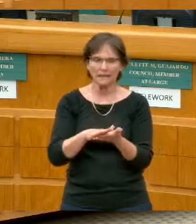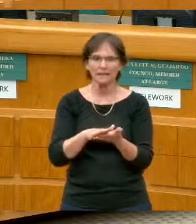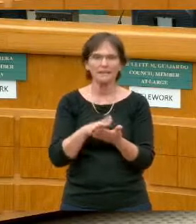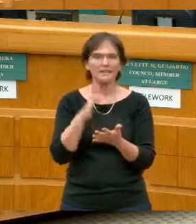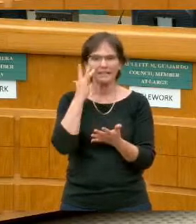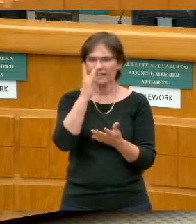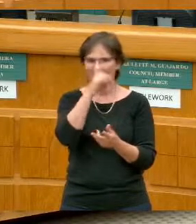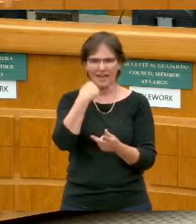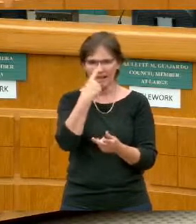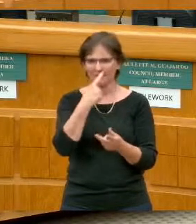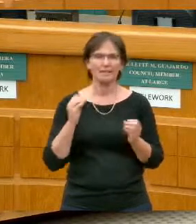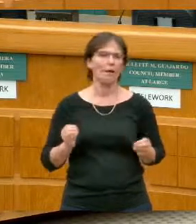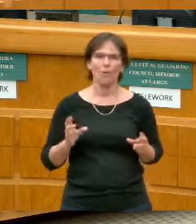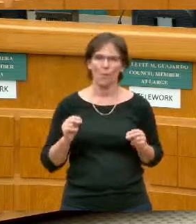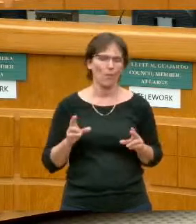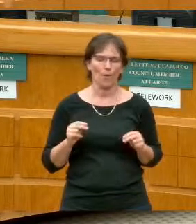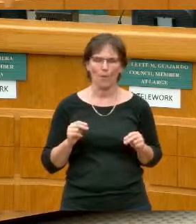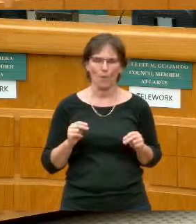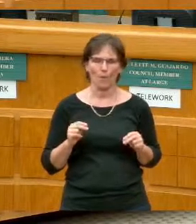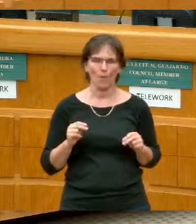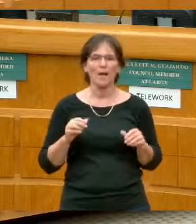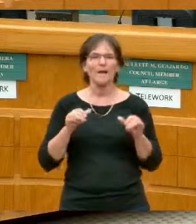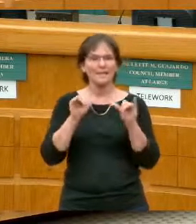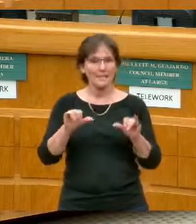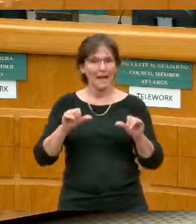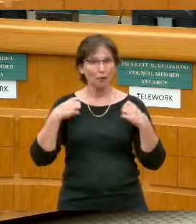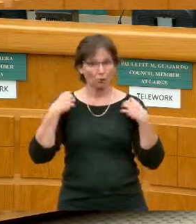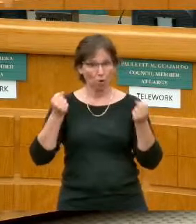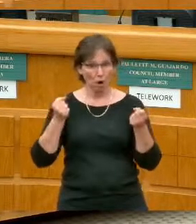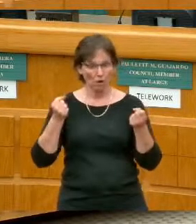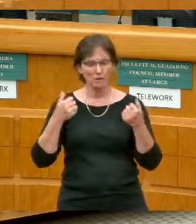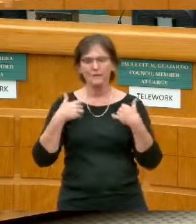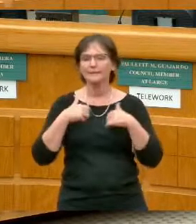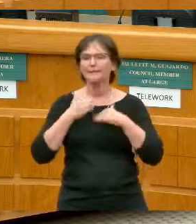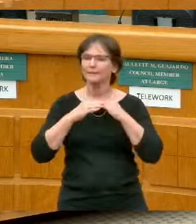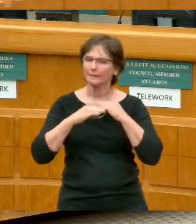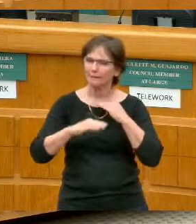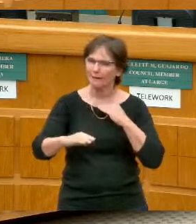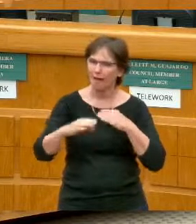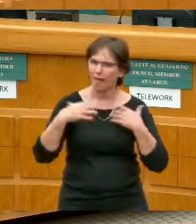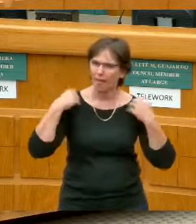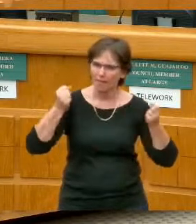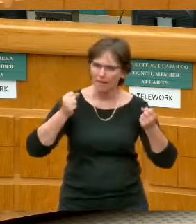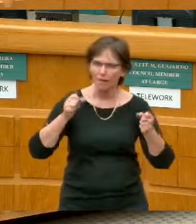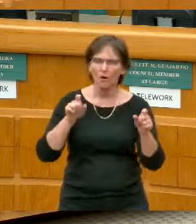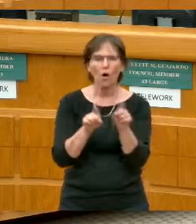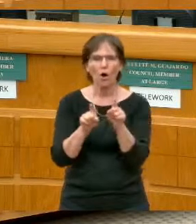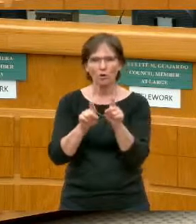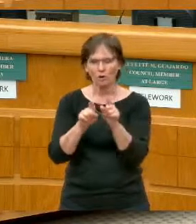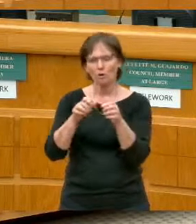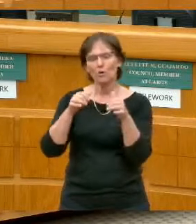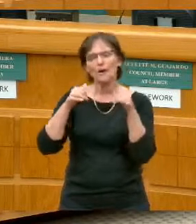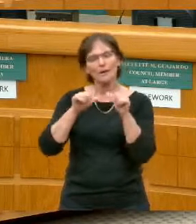flu season. Stay strong, stay healthy, and as always, stay informed. Thank